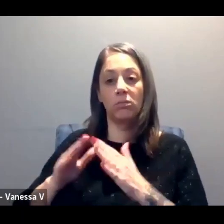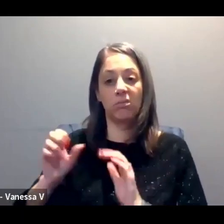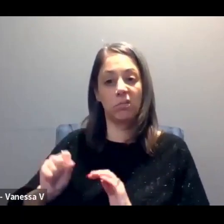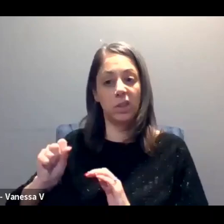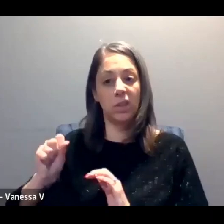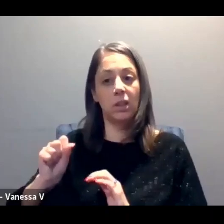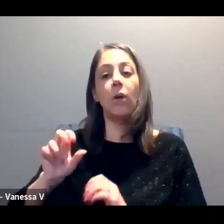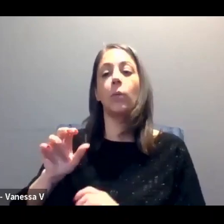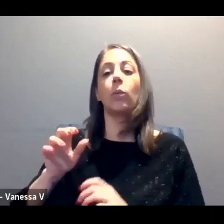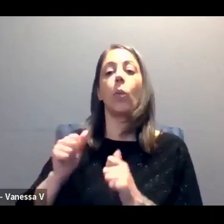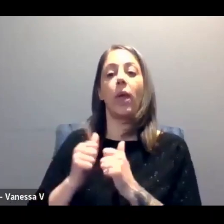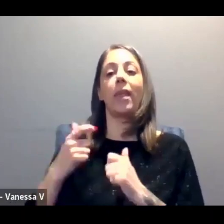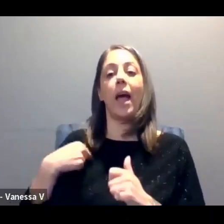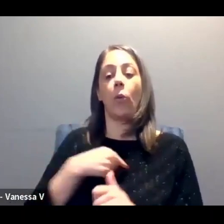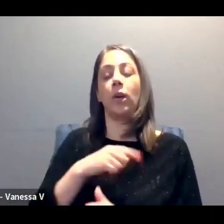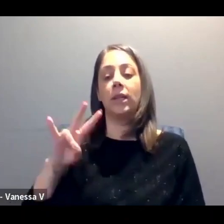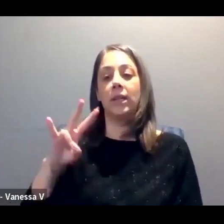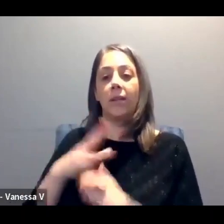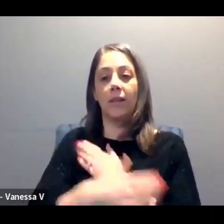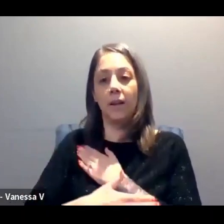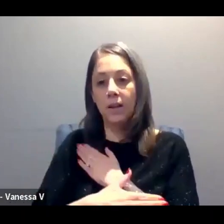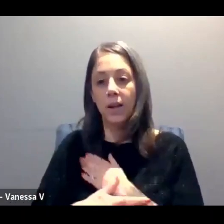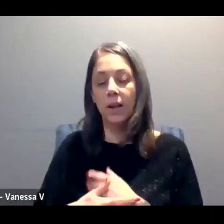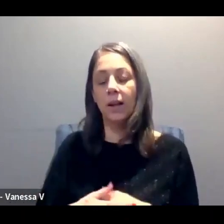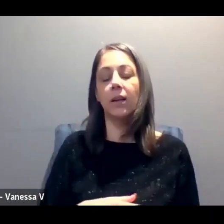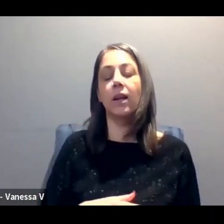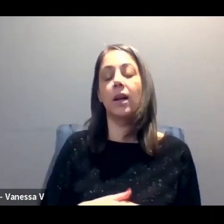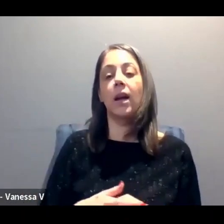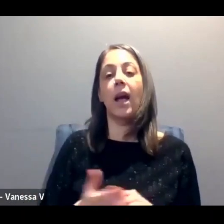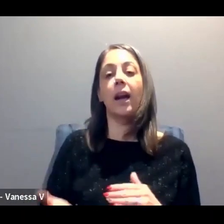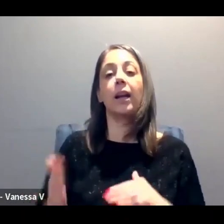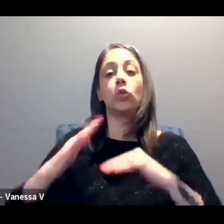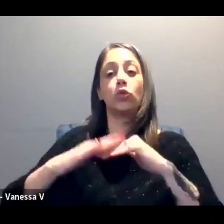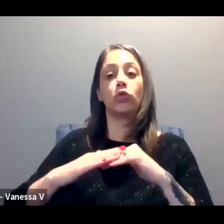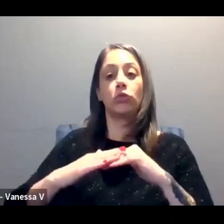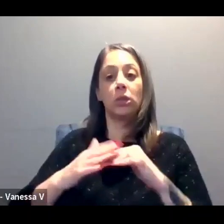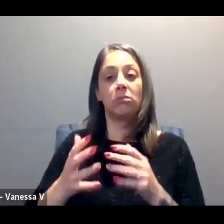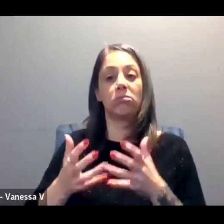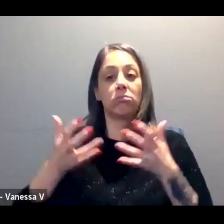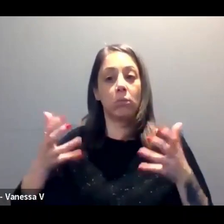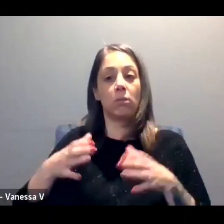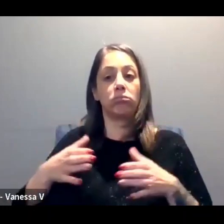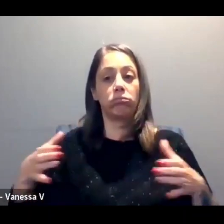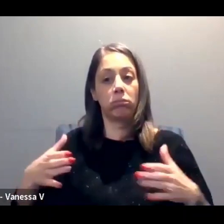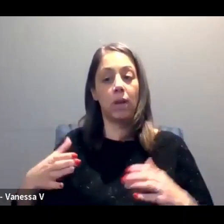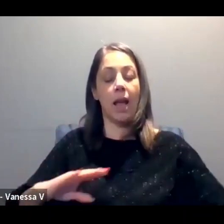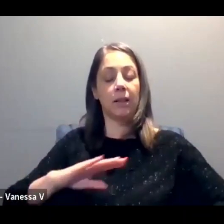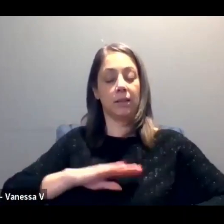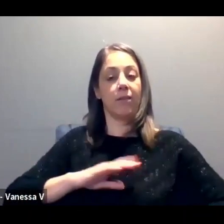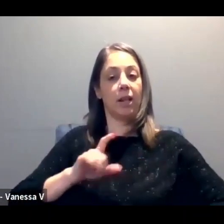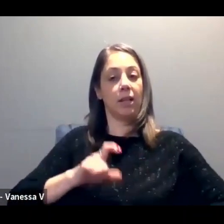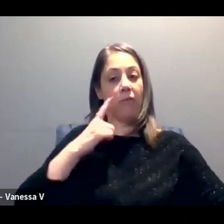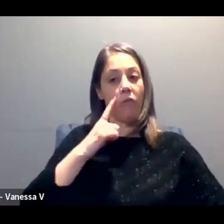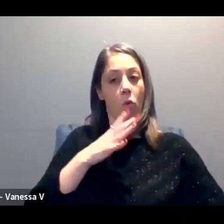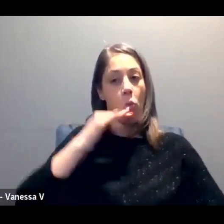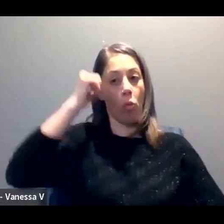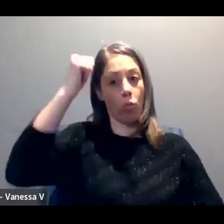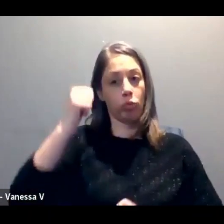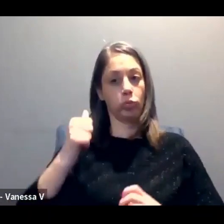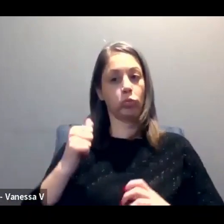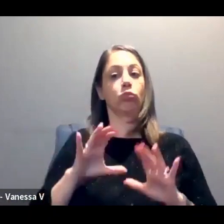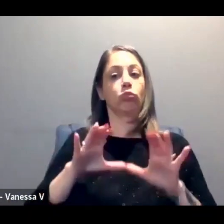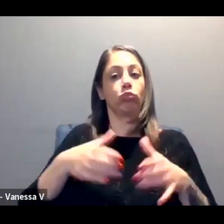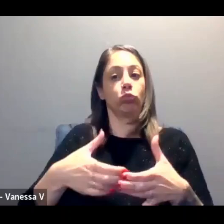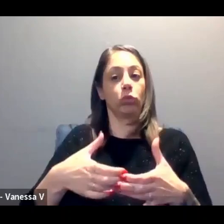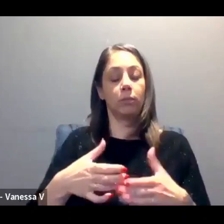counties to help build capacity for some of these services that meet the needs of an aging population,